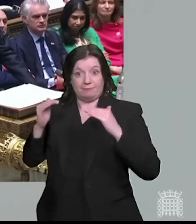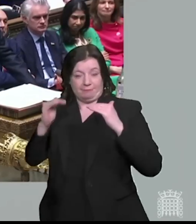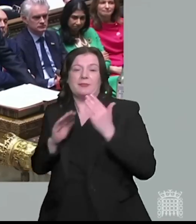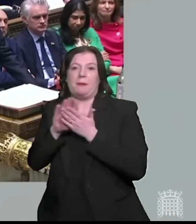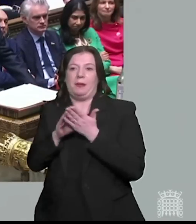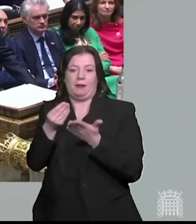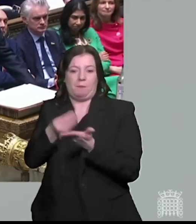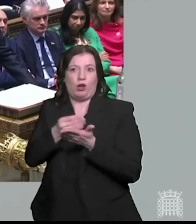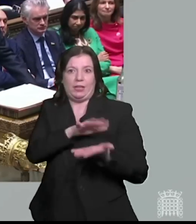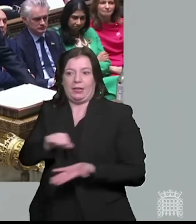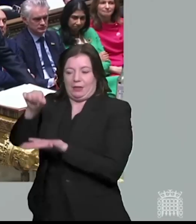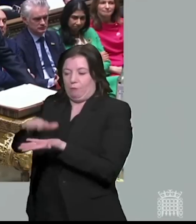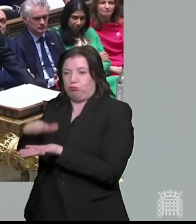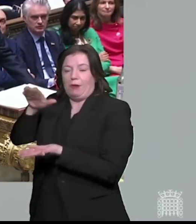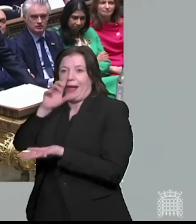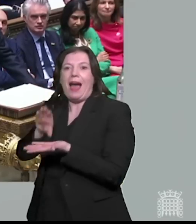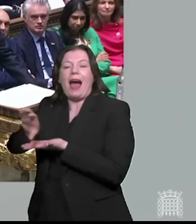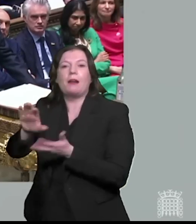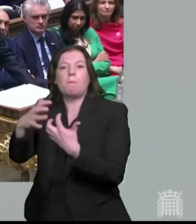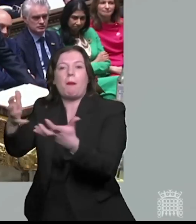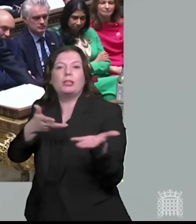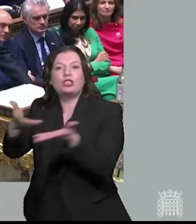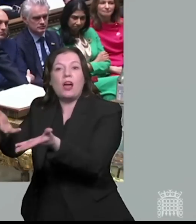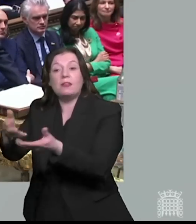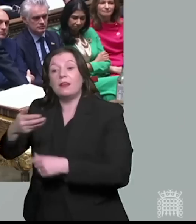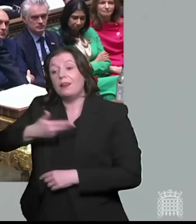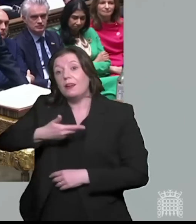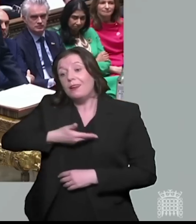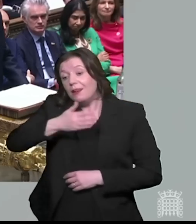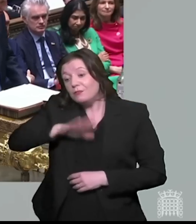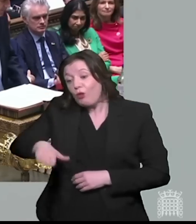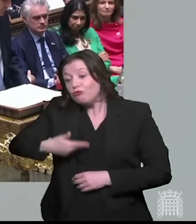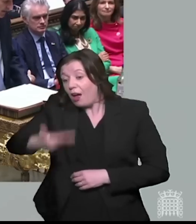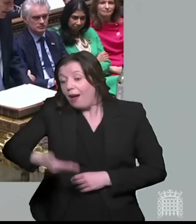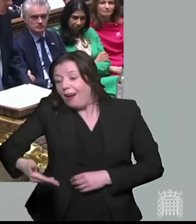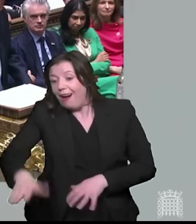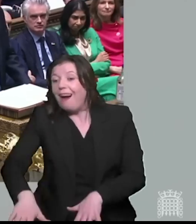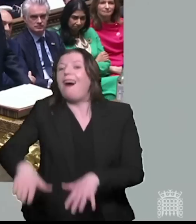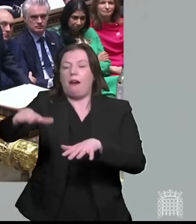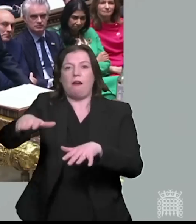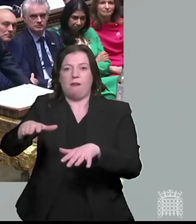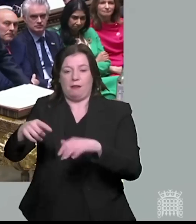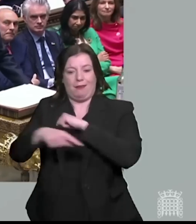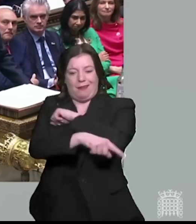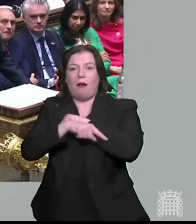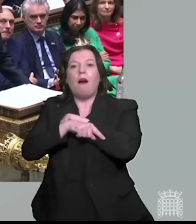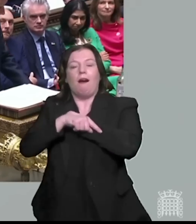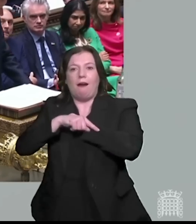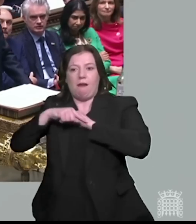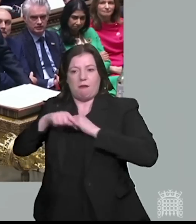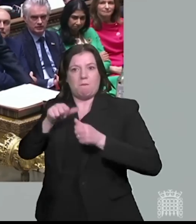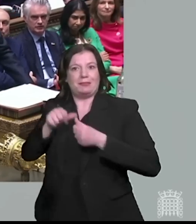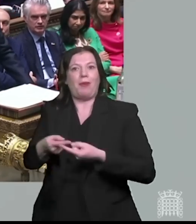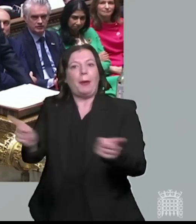services and a lower burden for future generations, deeply held conservative values which we put into practice